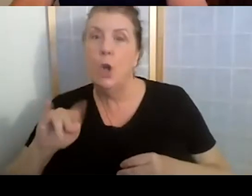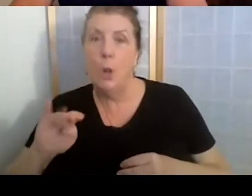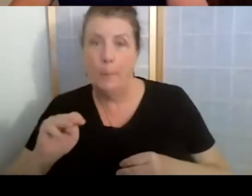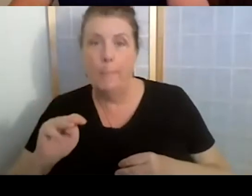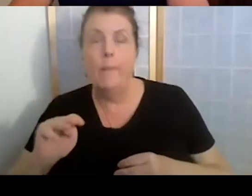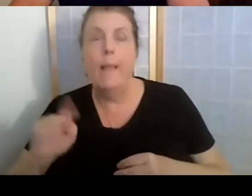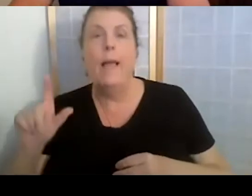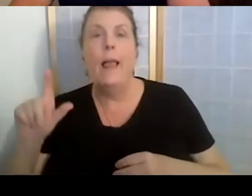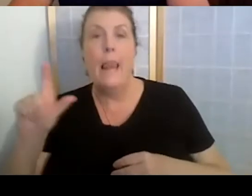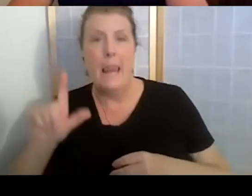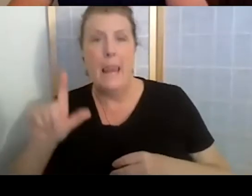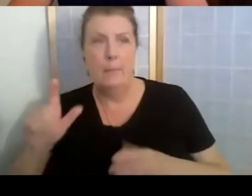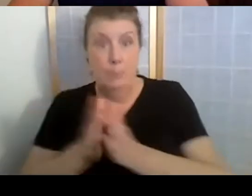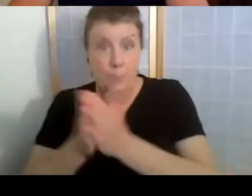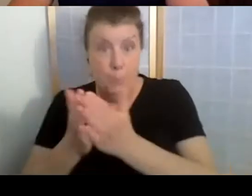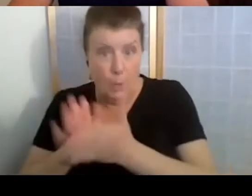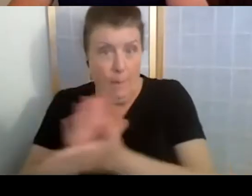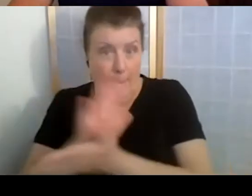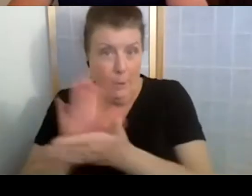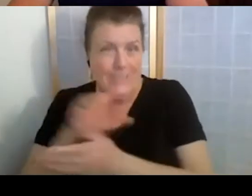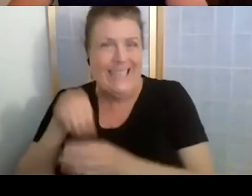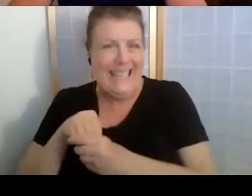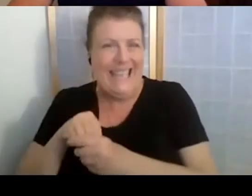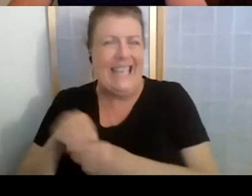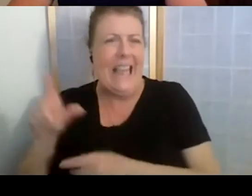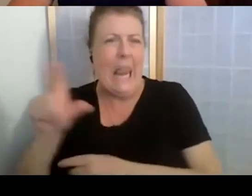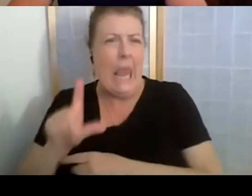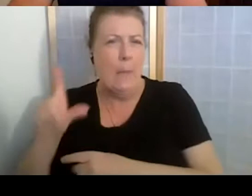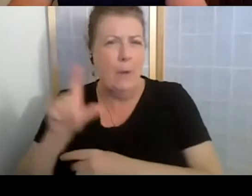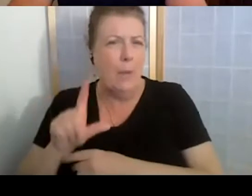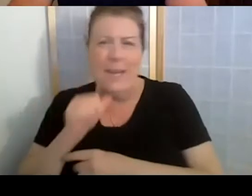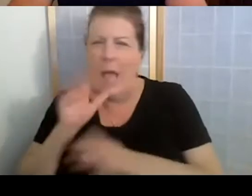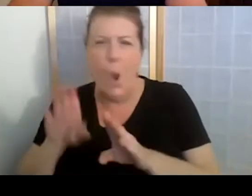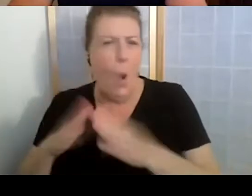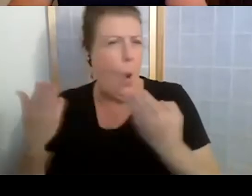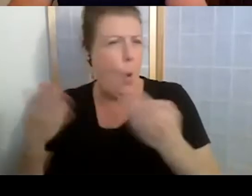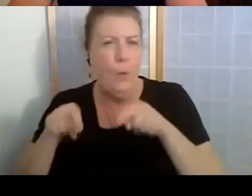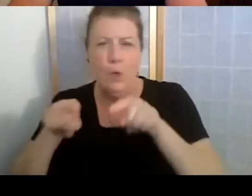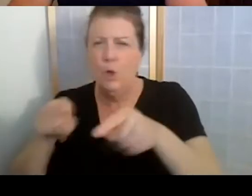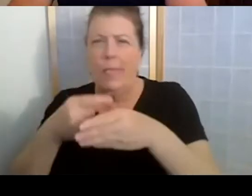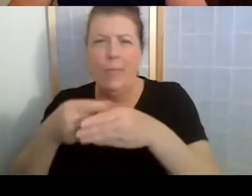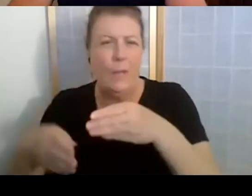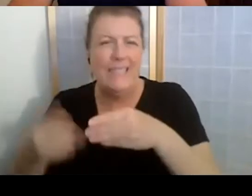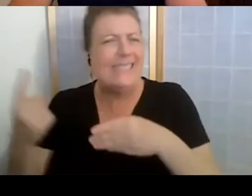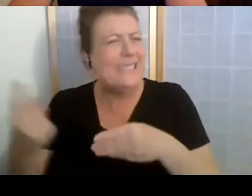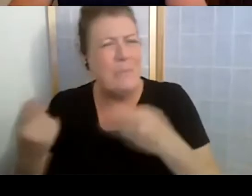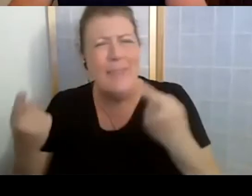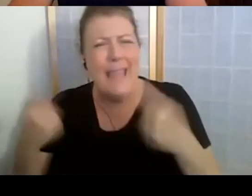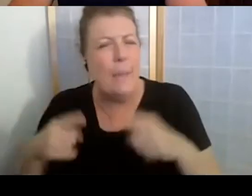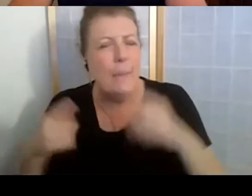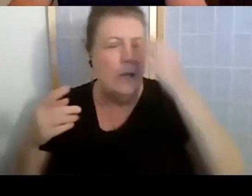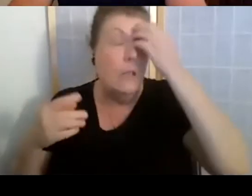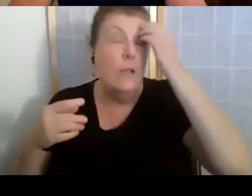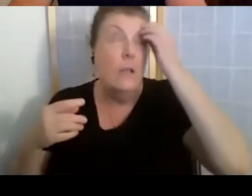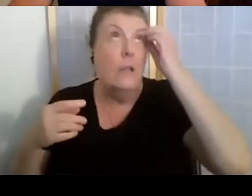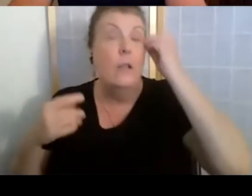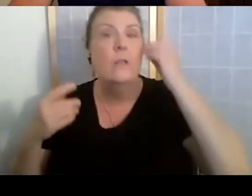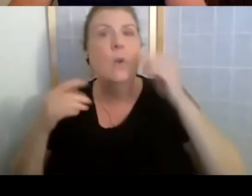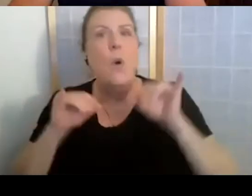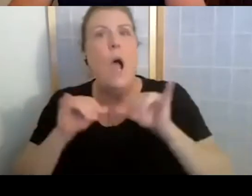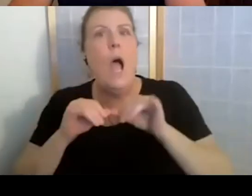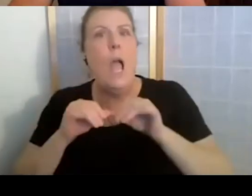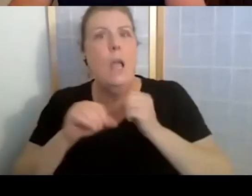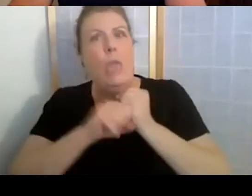weekends. Or something, maybe the librarian was on vacation. Anyway, something happened. So I stayed a little extra to go to the library and I was